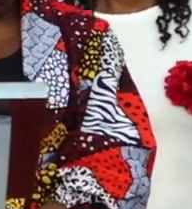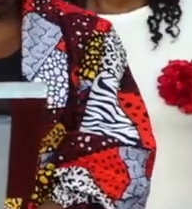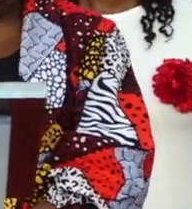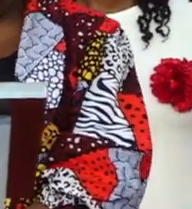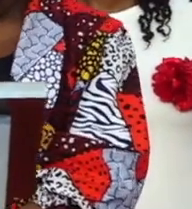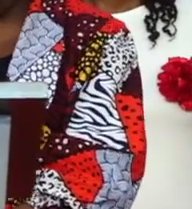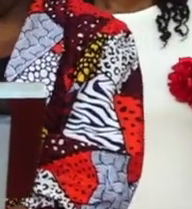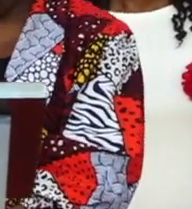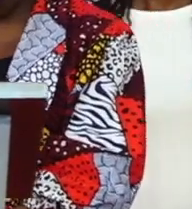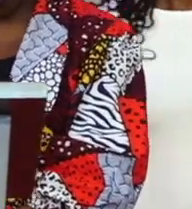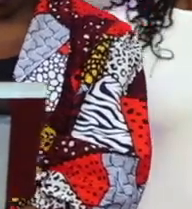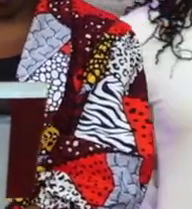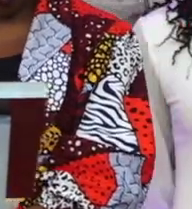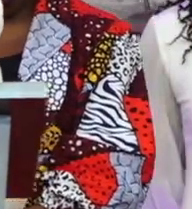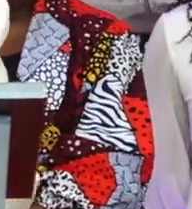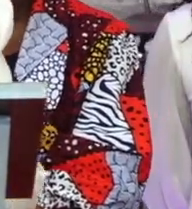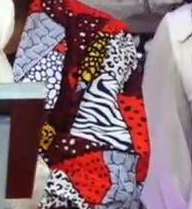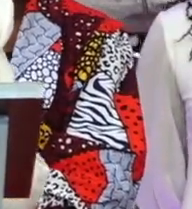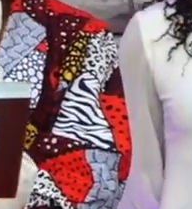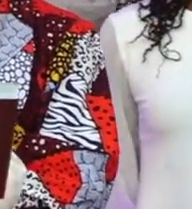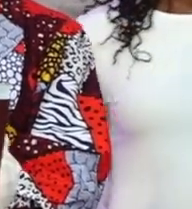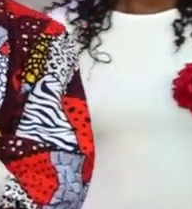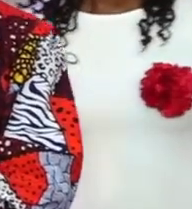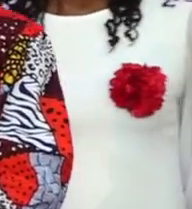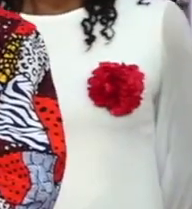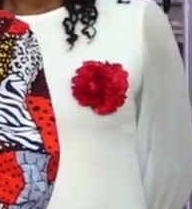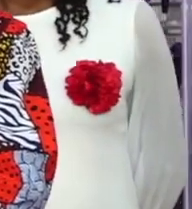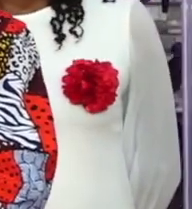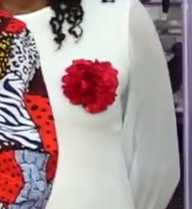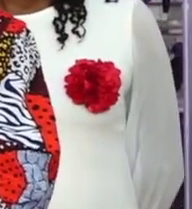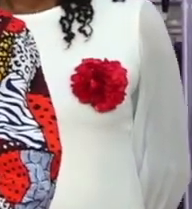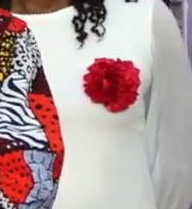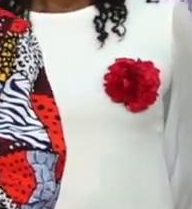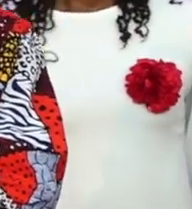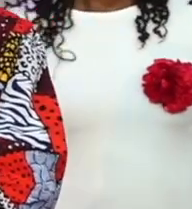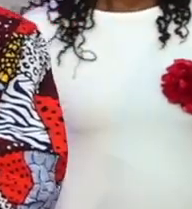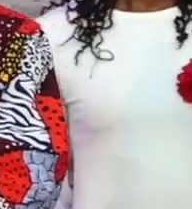So just come and receive from him what he died to give you.